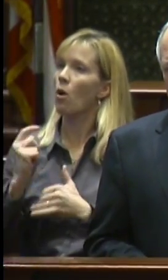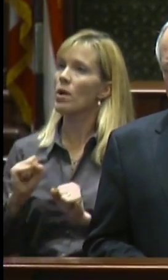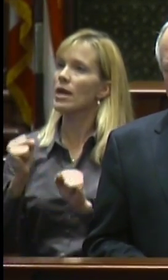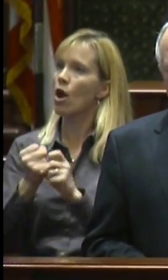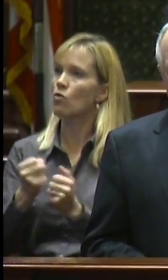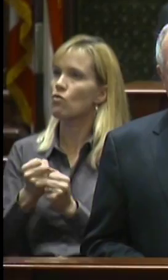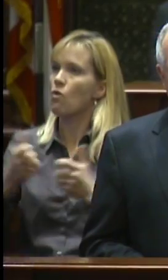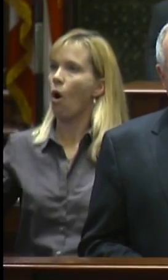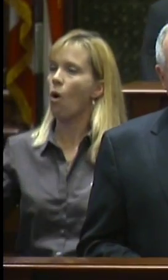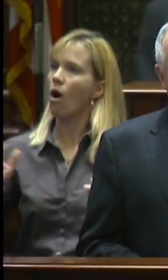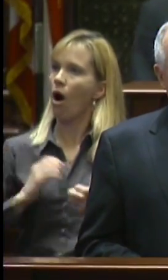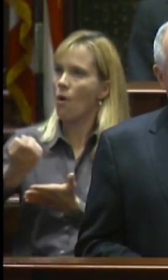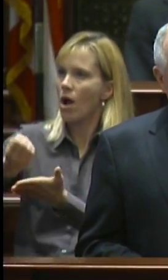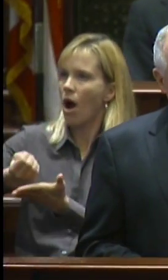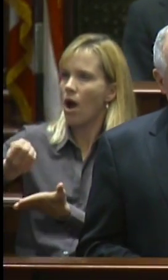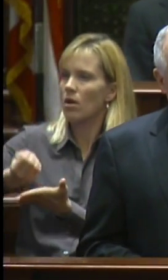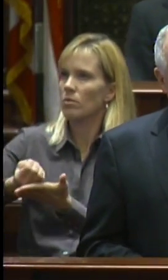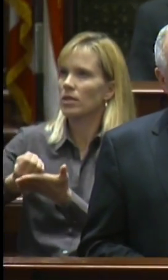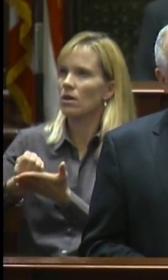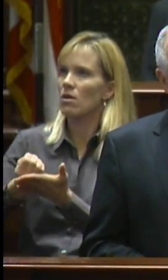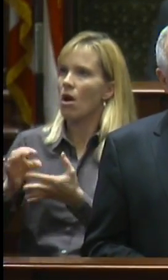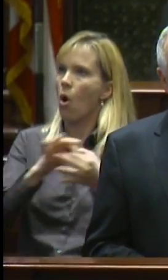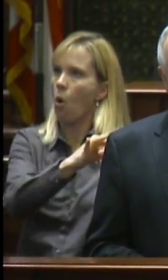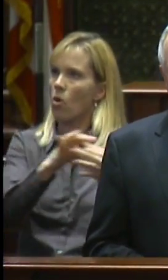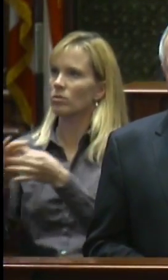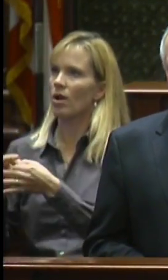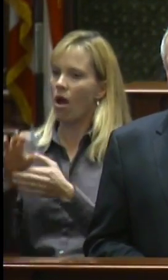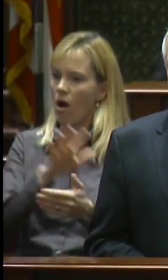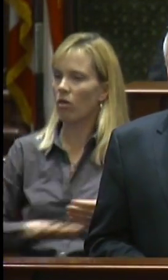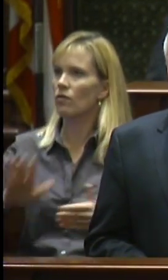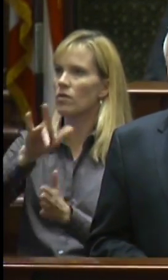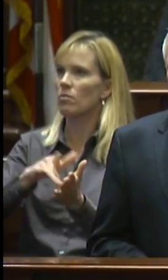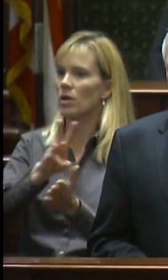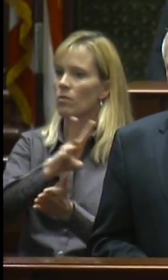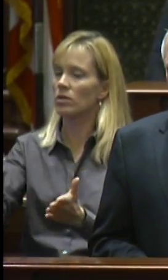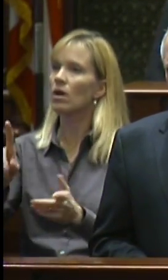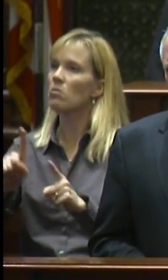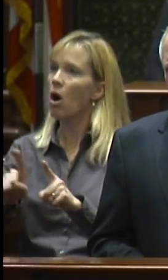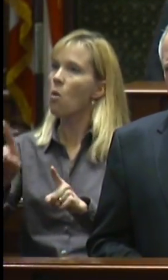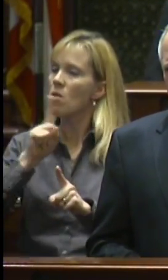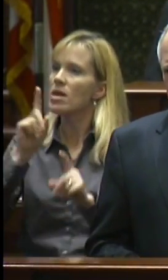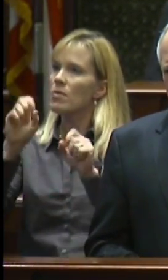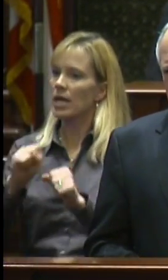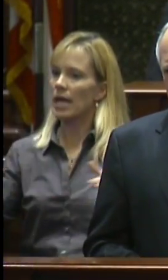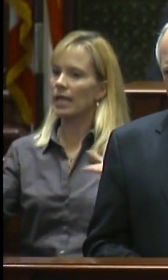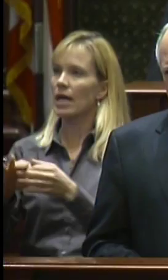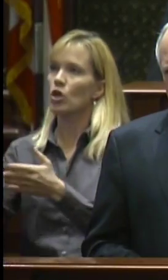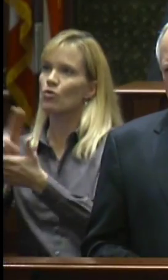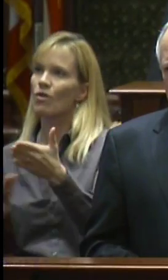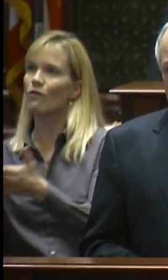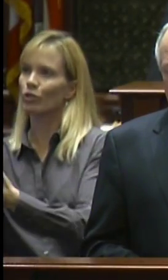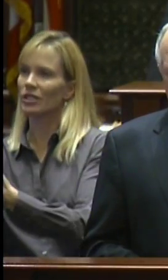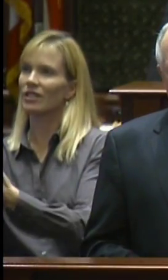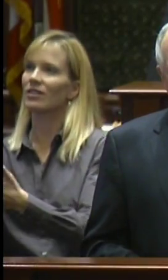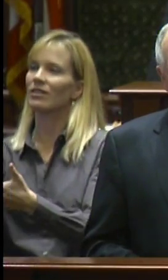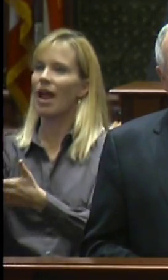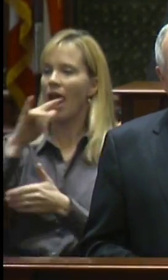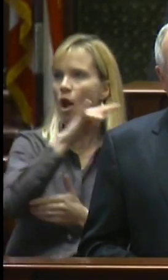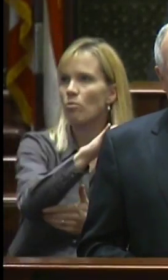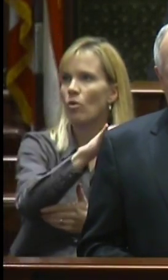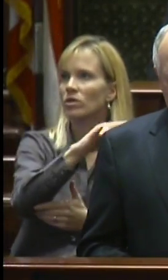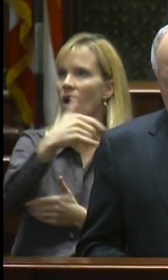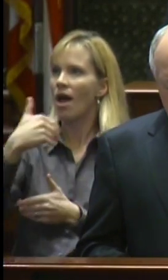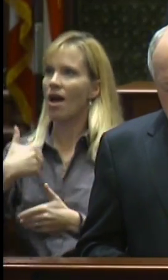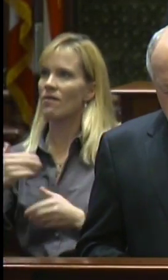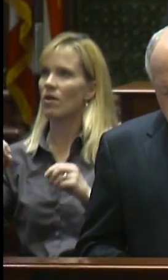grow our economies correspondingly across the Midwest, but particularly connecting to universities and airports and